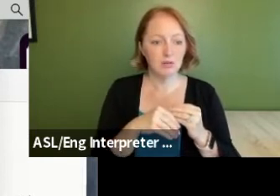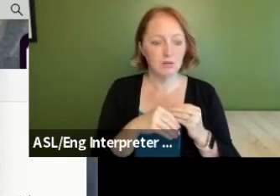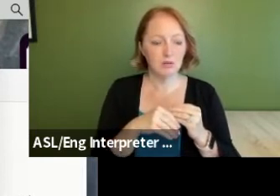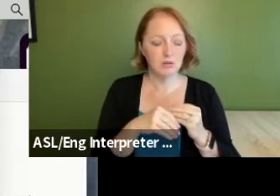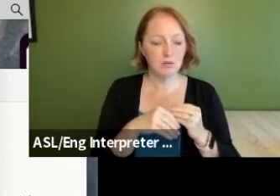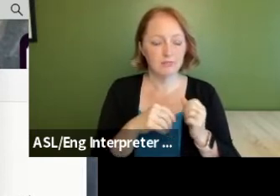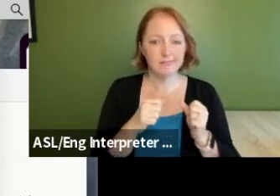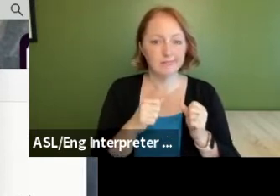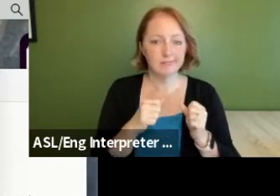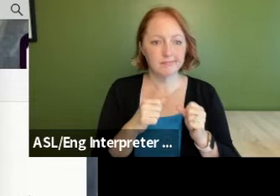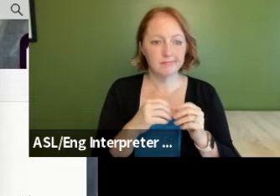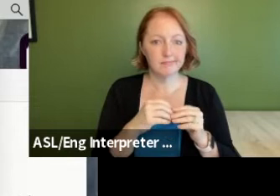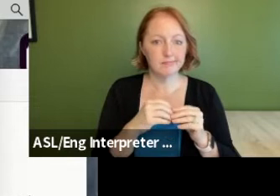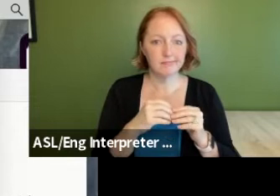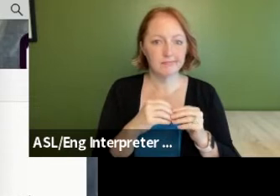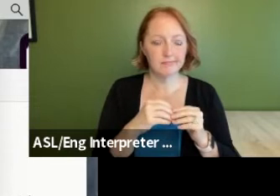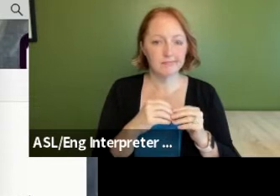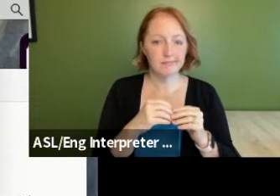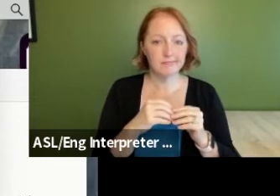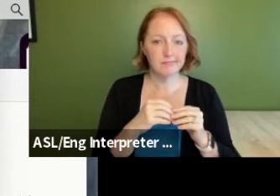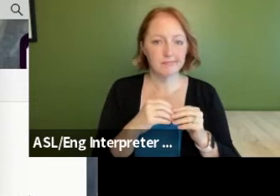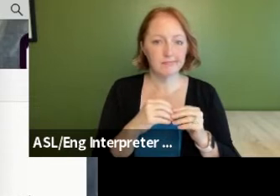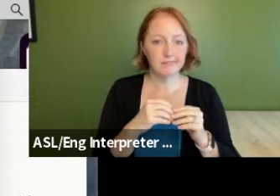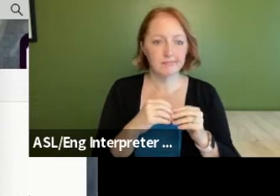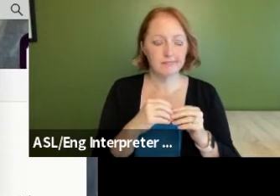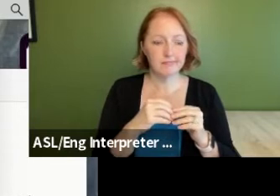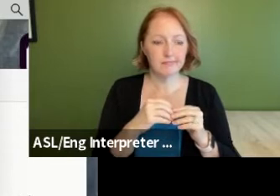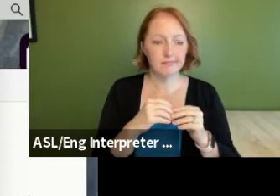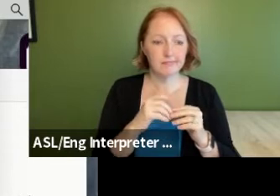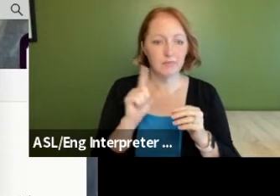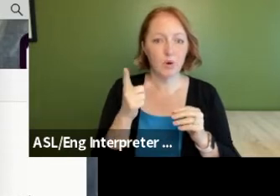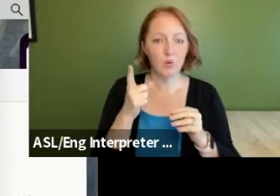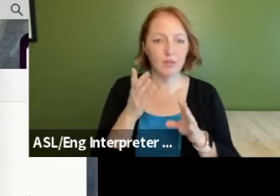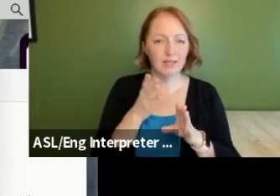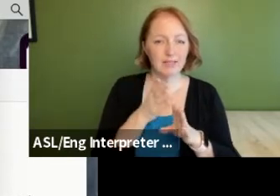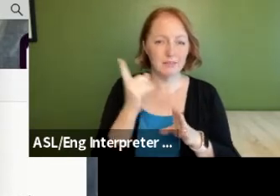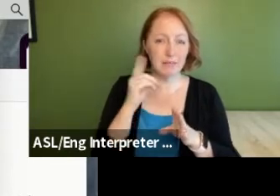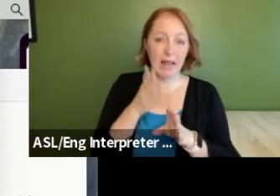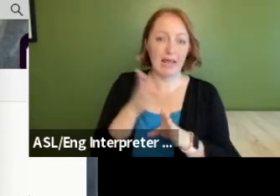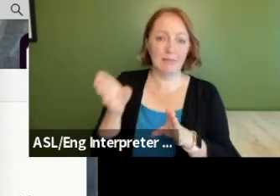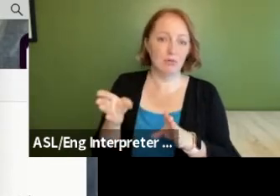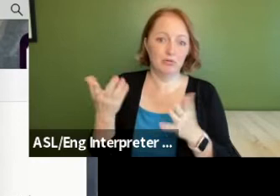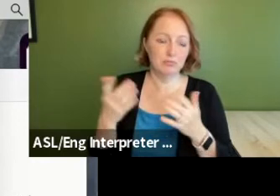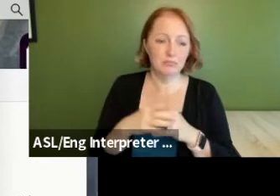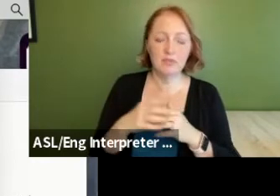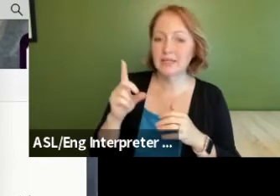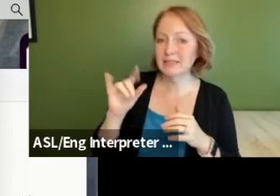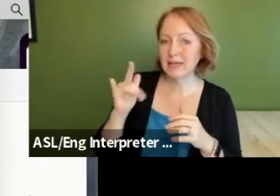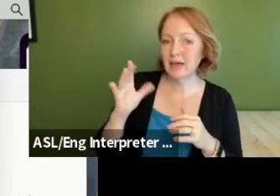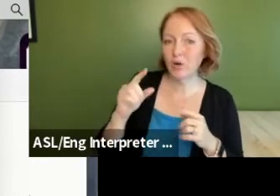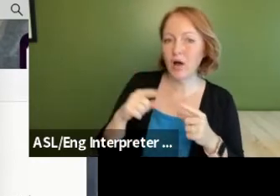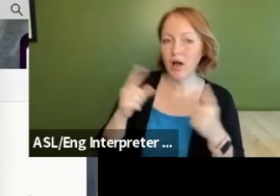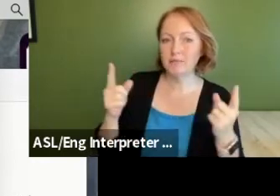mean, what you think about will always be hers. Yeah, so I like that idea. You kind of like said the opposite of